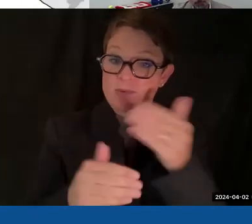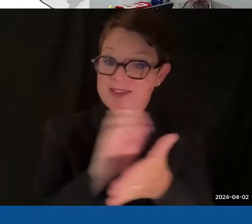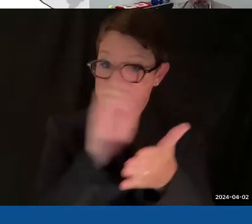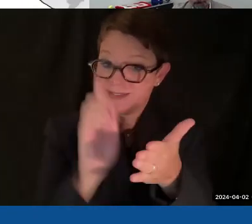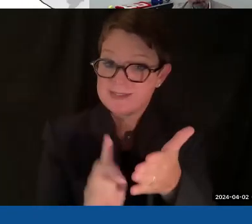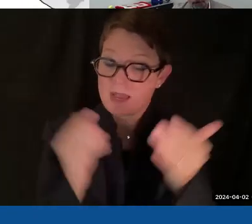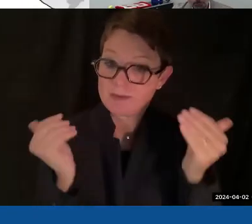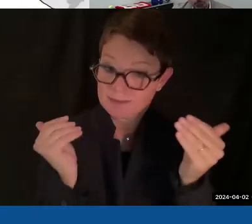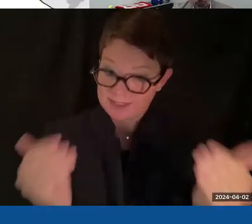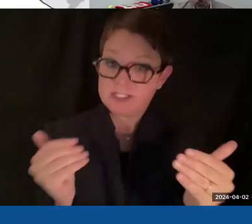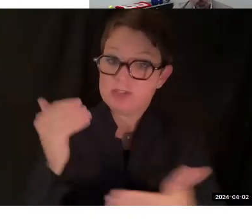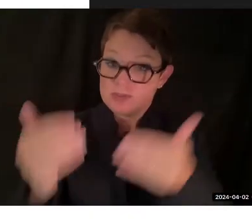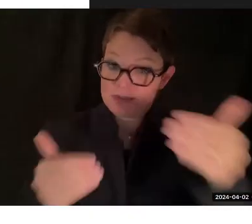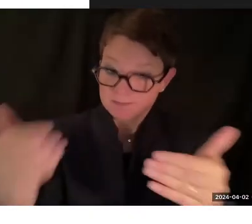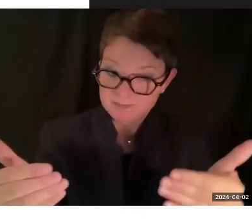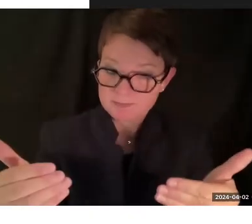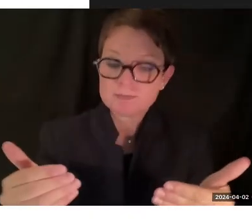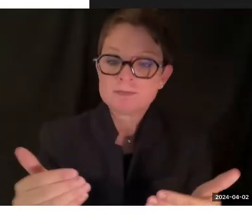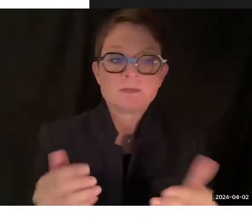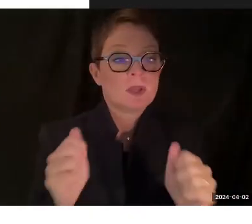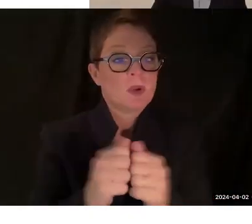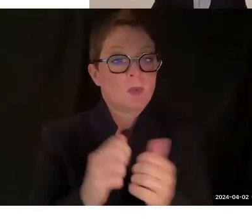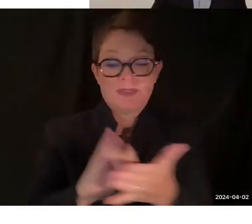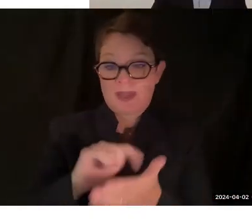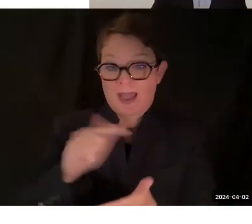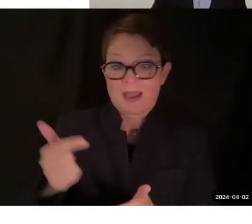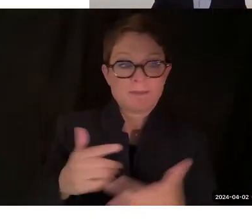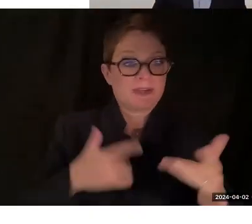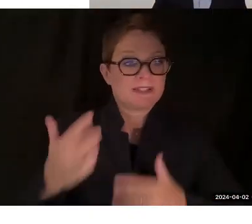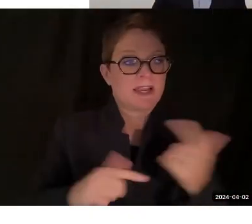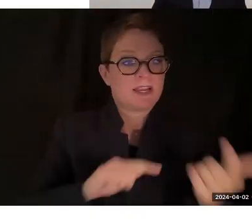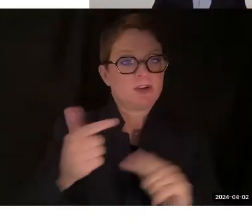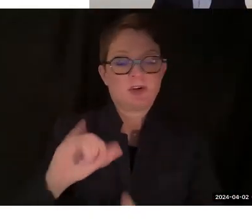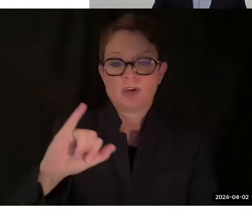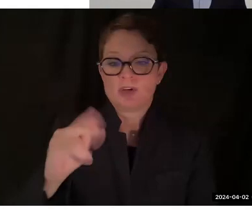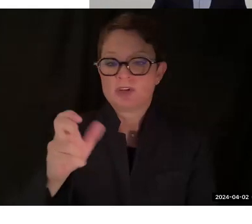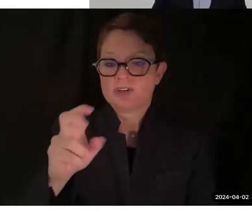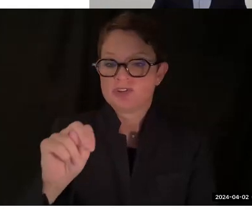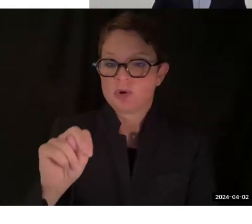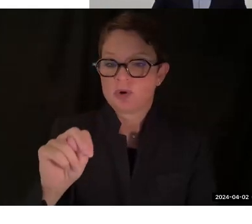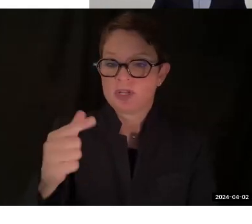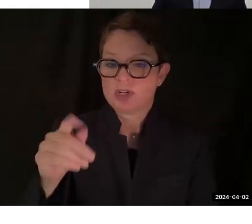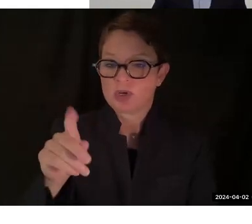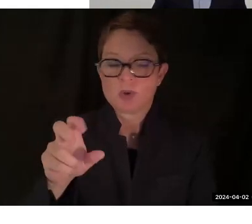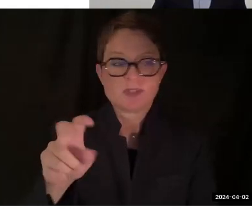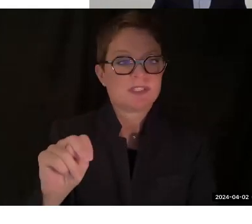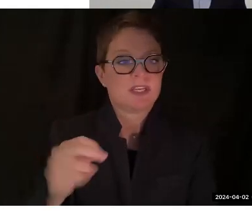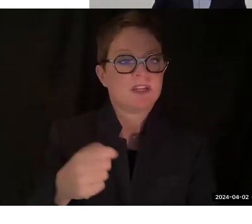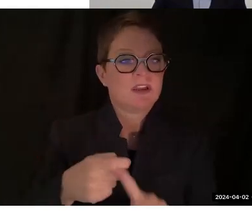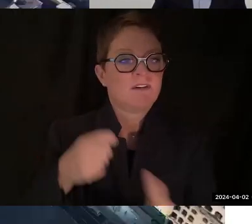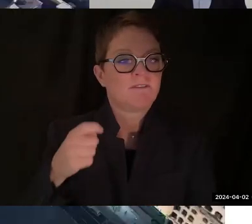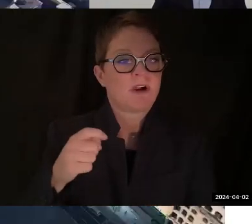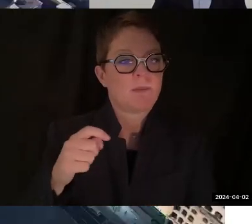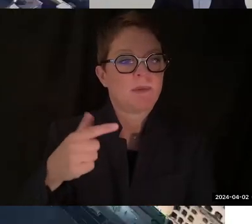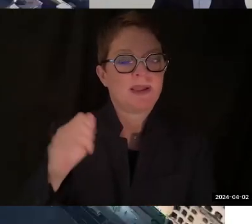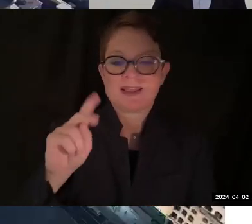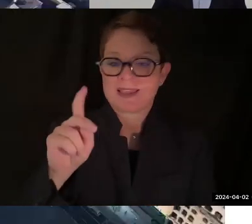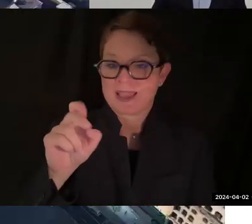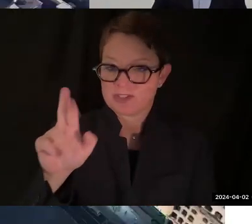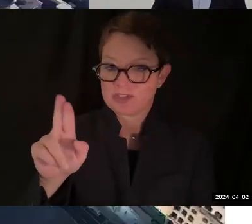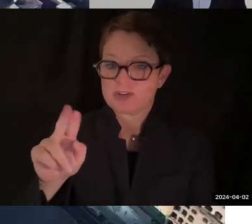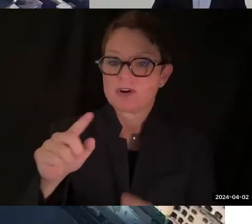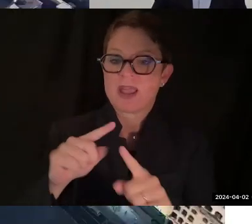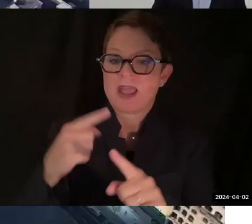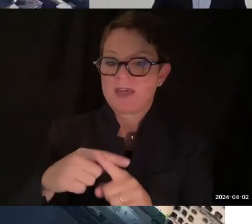process moves forward. With that, I'm excited to turn it over to Jordan Goldstein from Gensler and the rest of the design team.